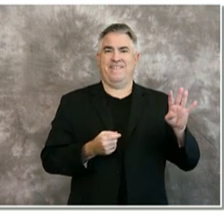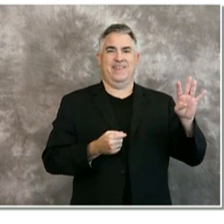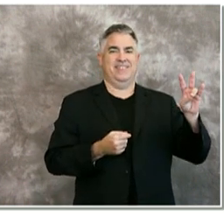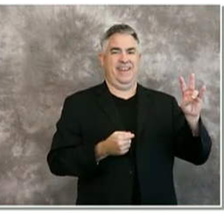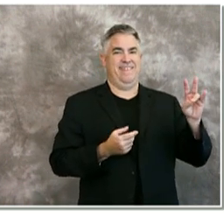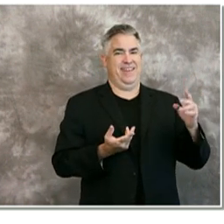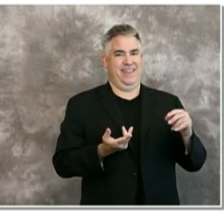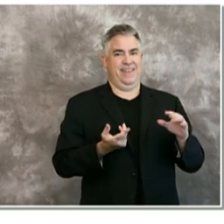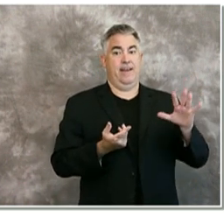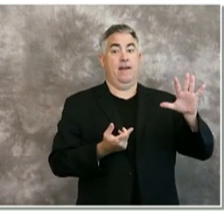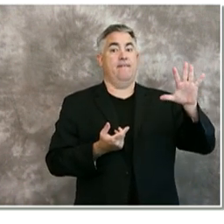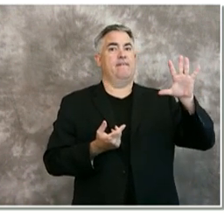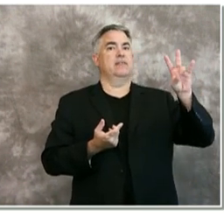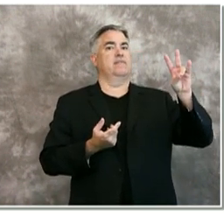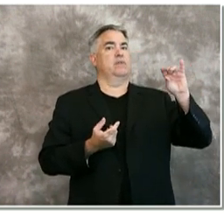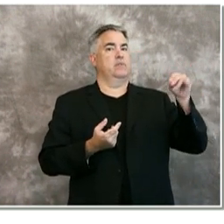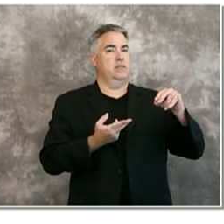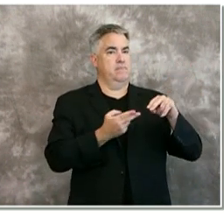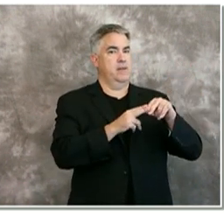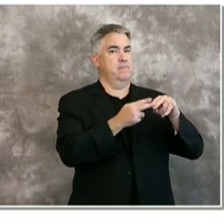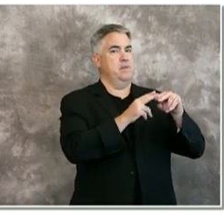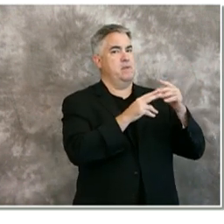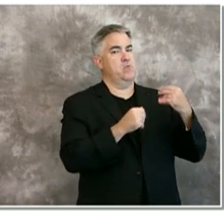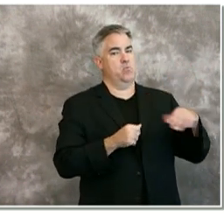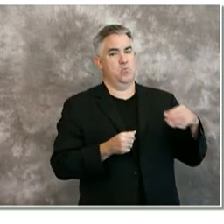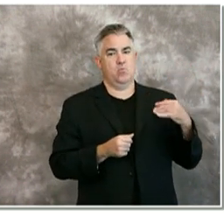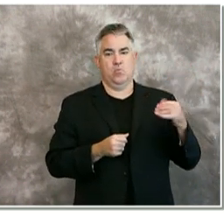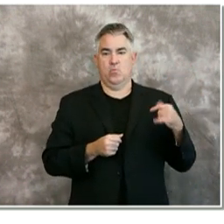at 57% after 4 months.